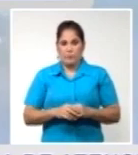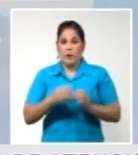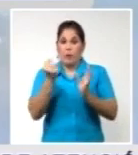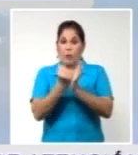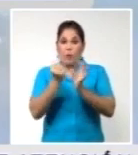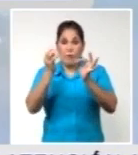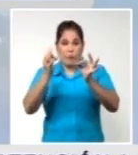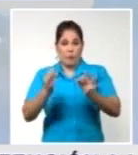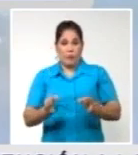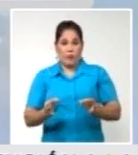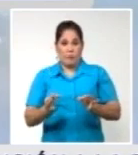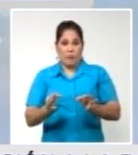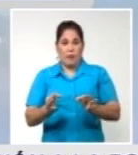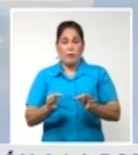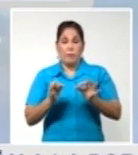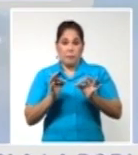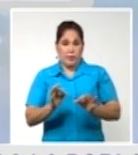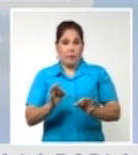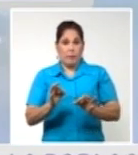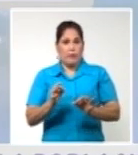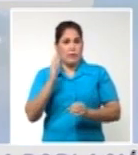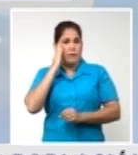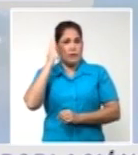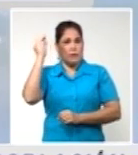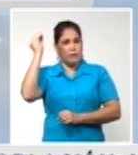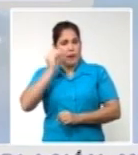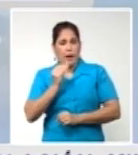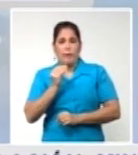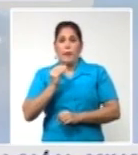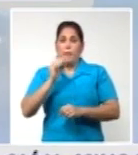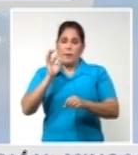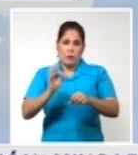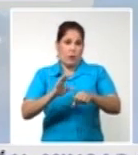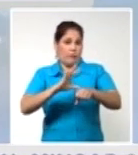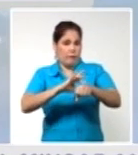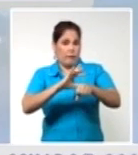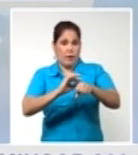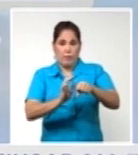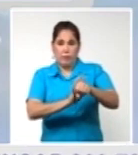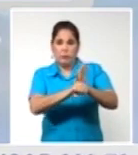confirmed active cases. Yesterday, we processed